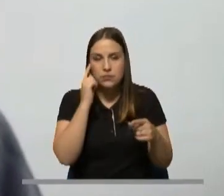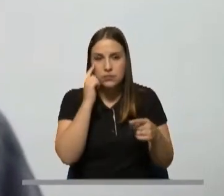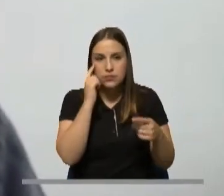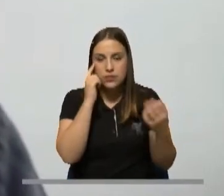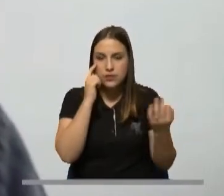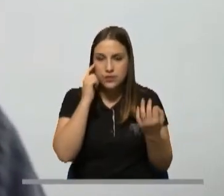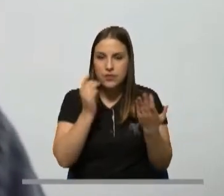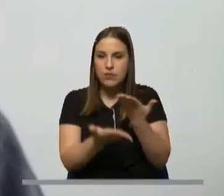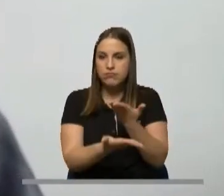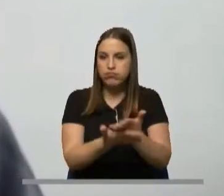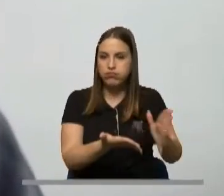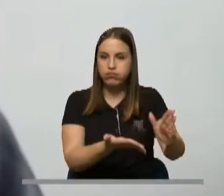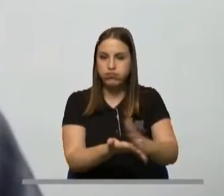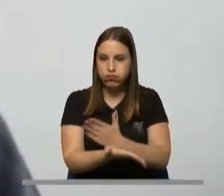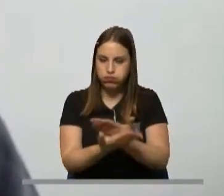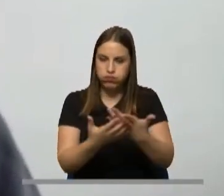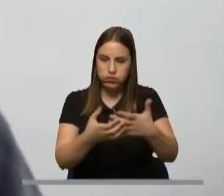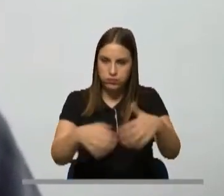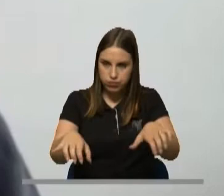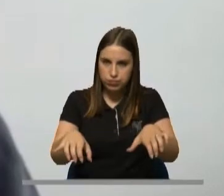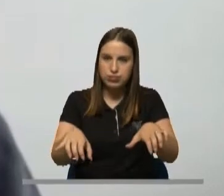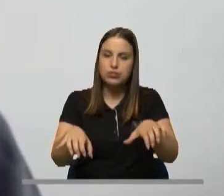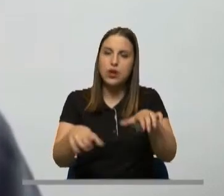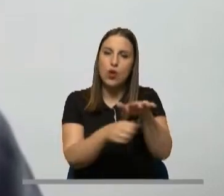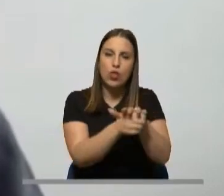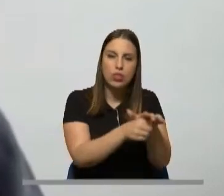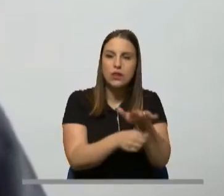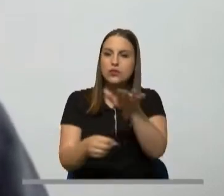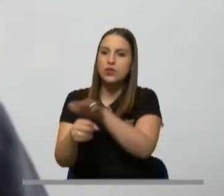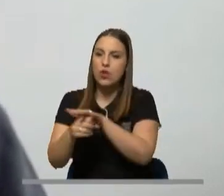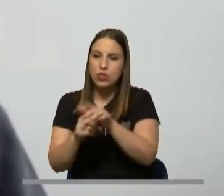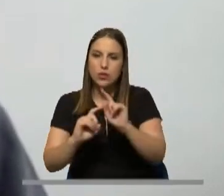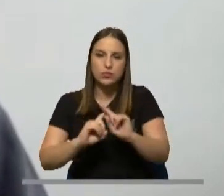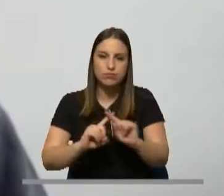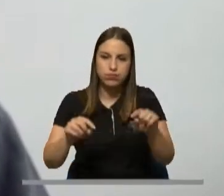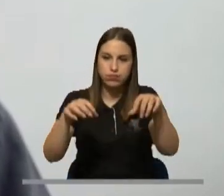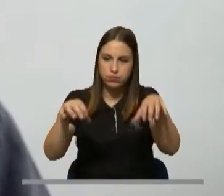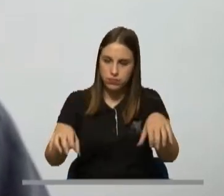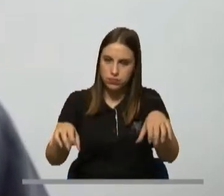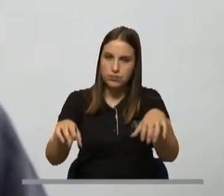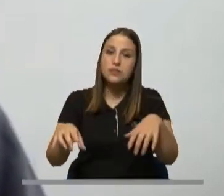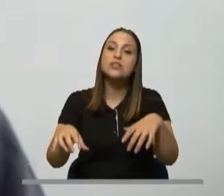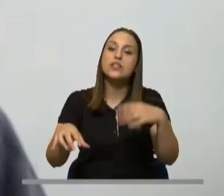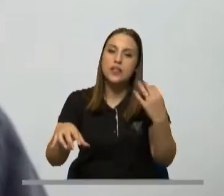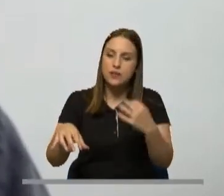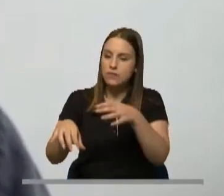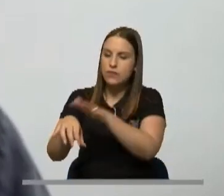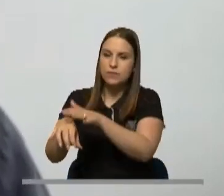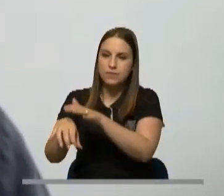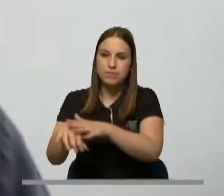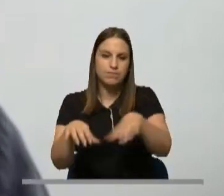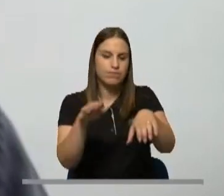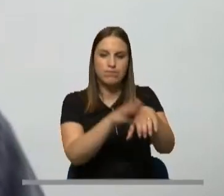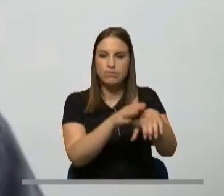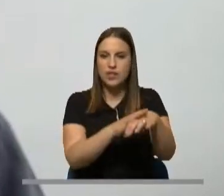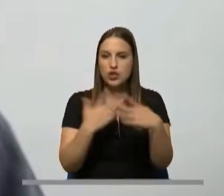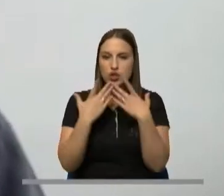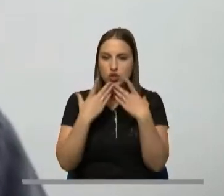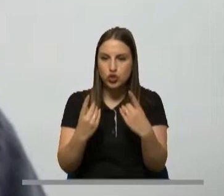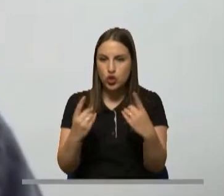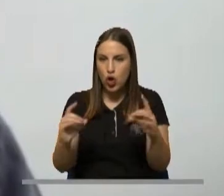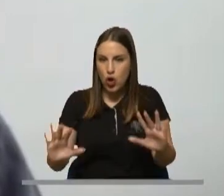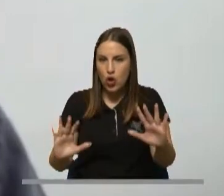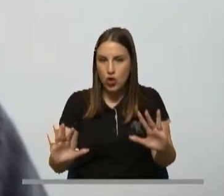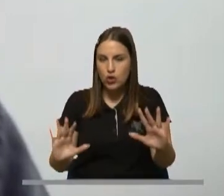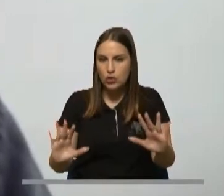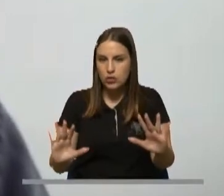are separated from their particular context and considered as isolated phenomena, so that